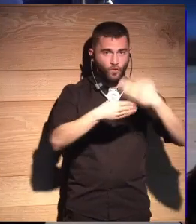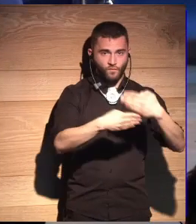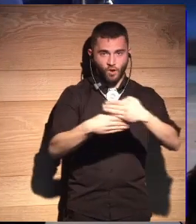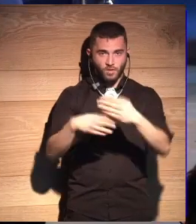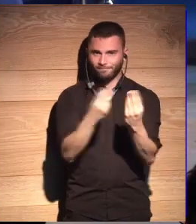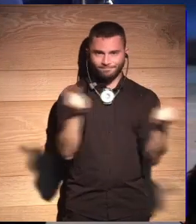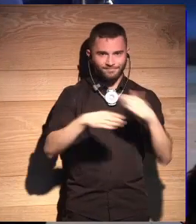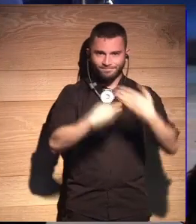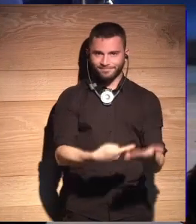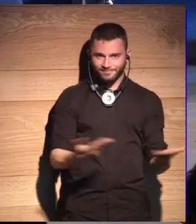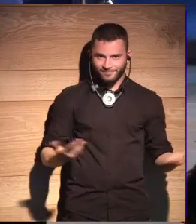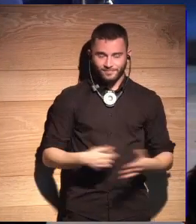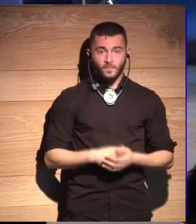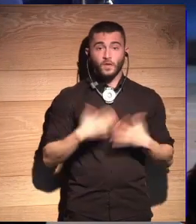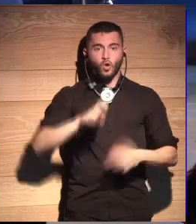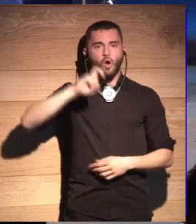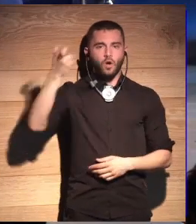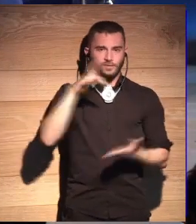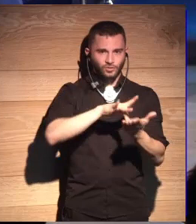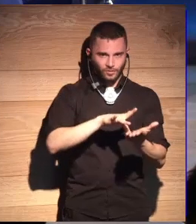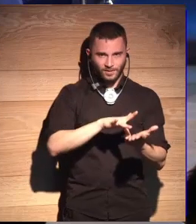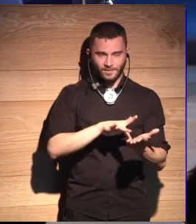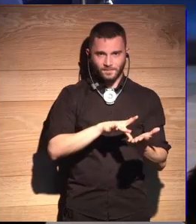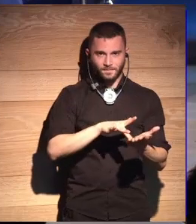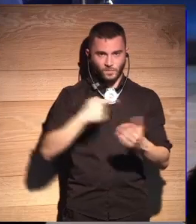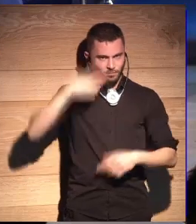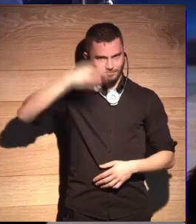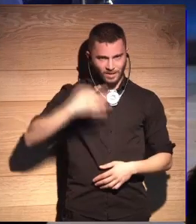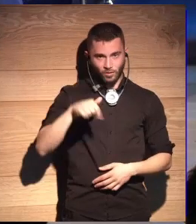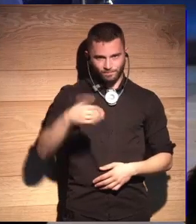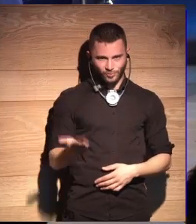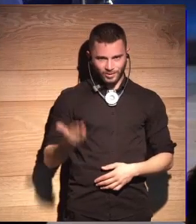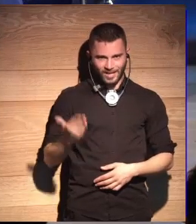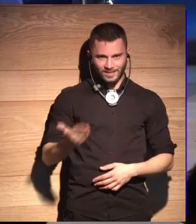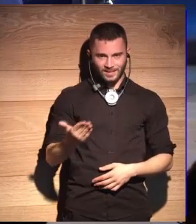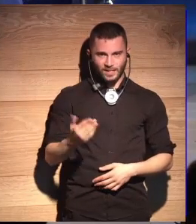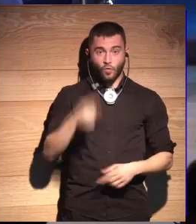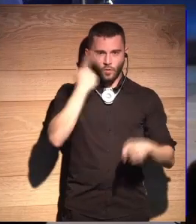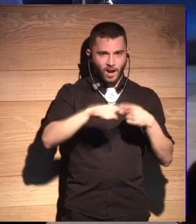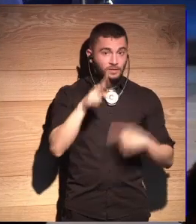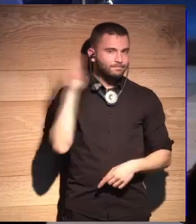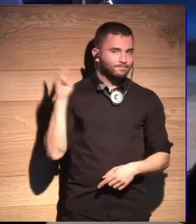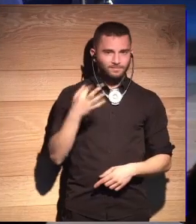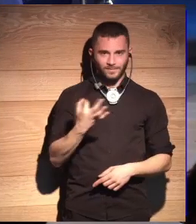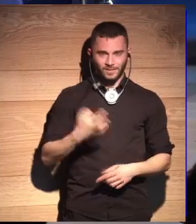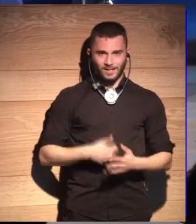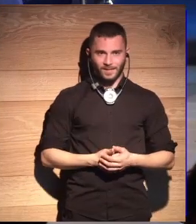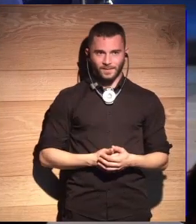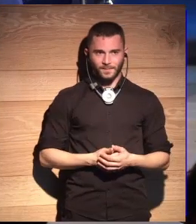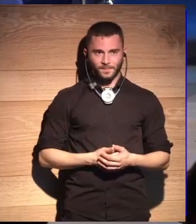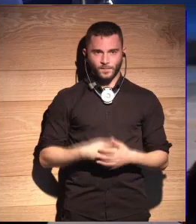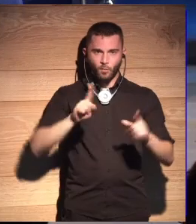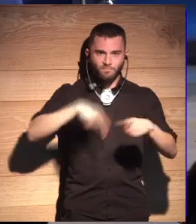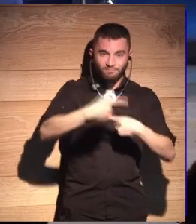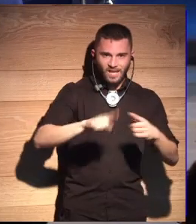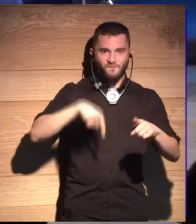But the other thing which I think is important here is one thing I think we're seeing is a side effect, an unintentional